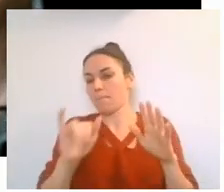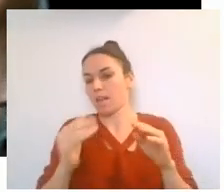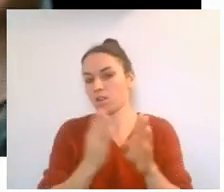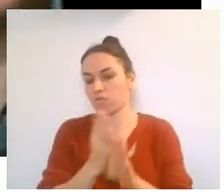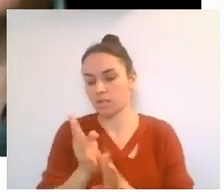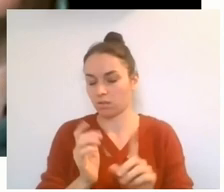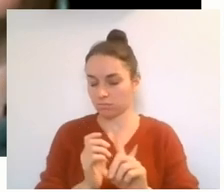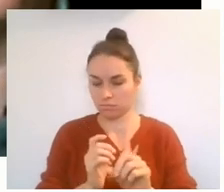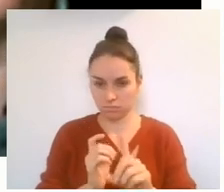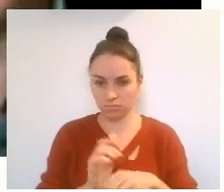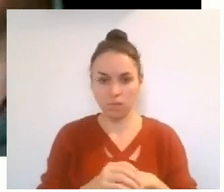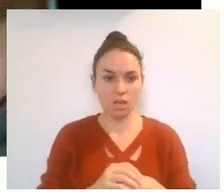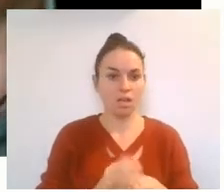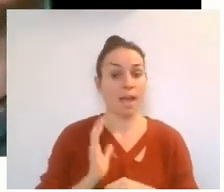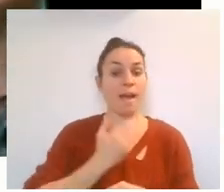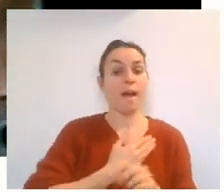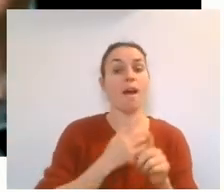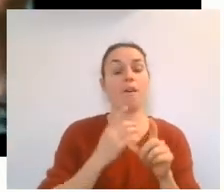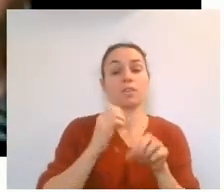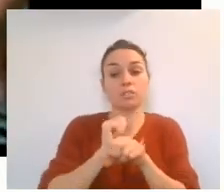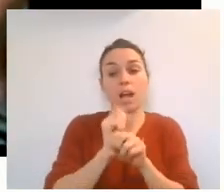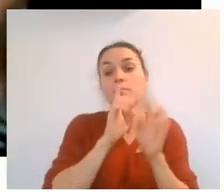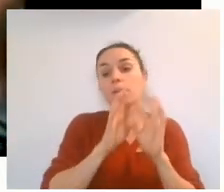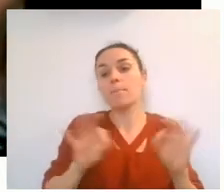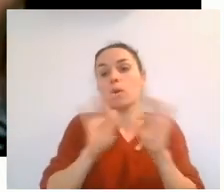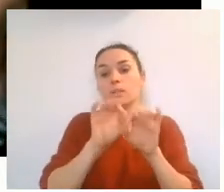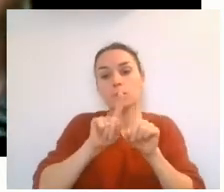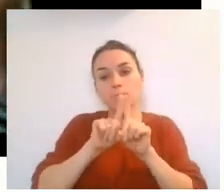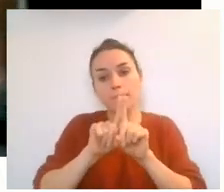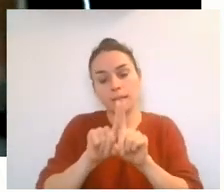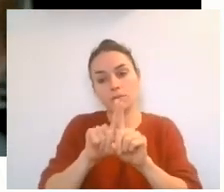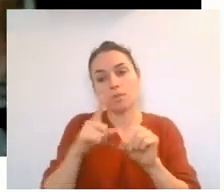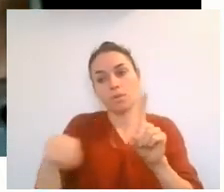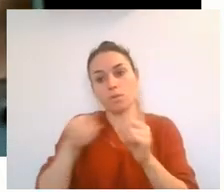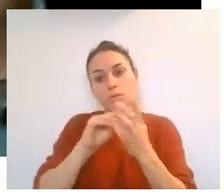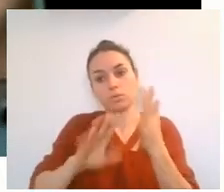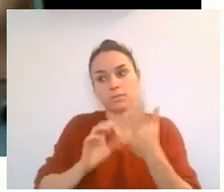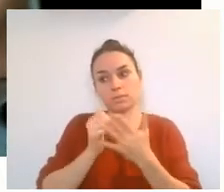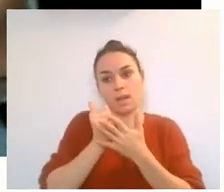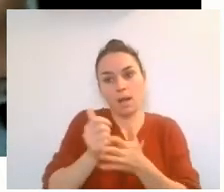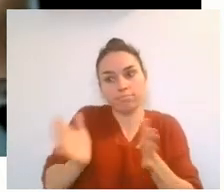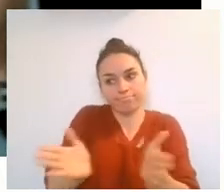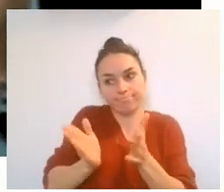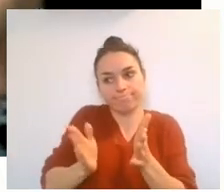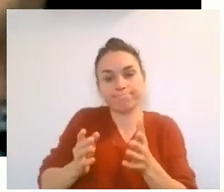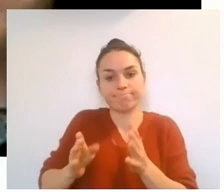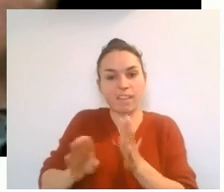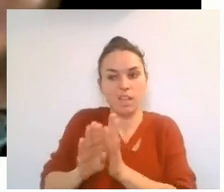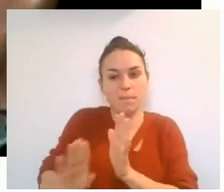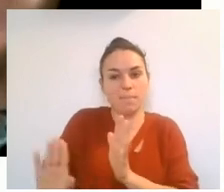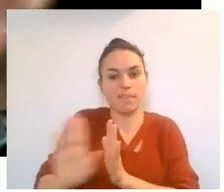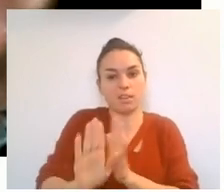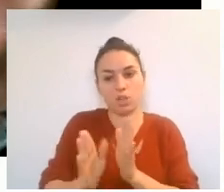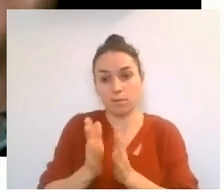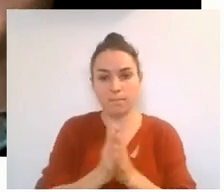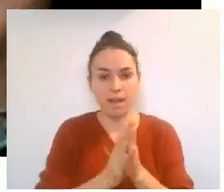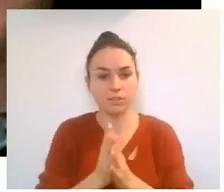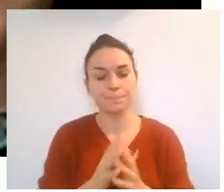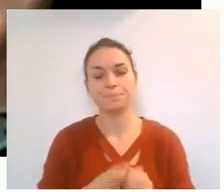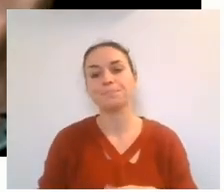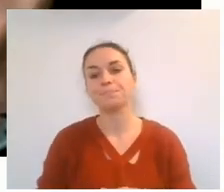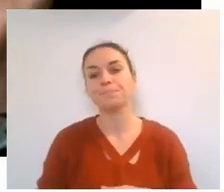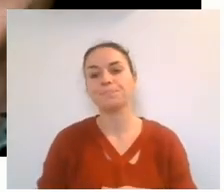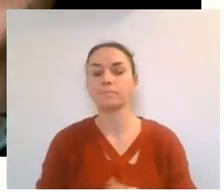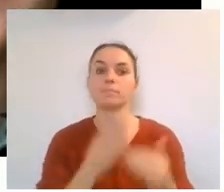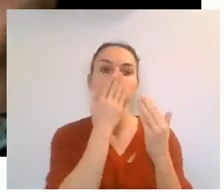mentor such students and help them develop to fulfill their passion. Yeah, well, that's great. Bob, I have learned